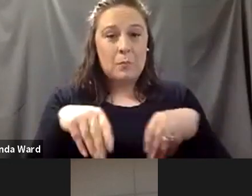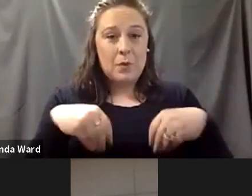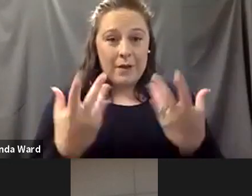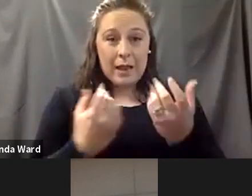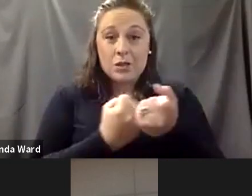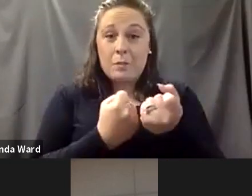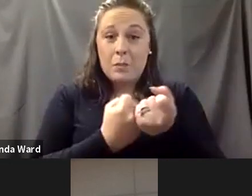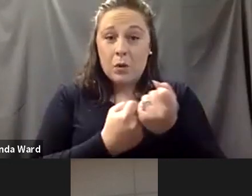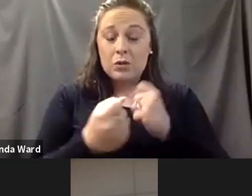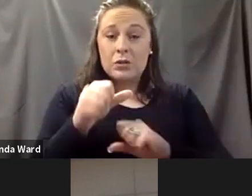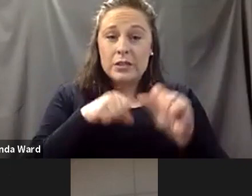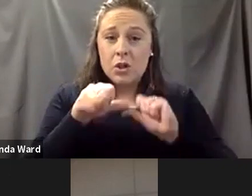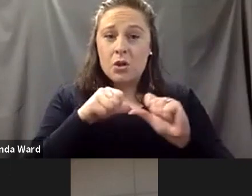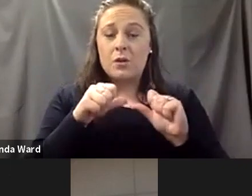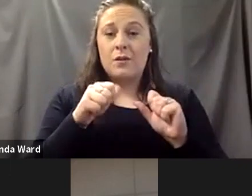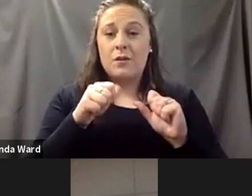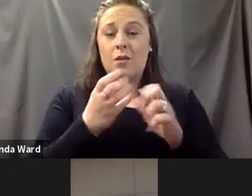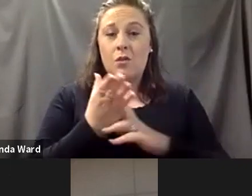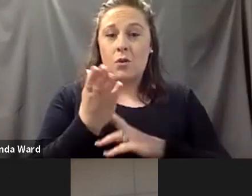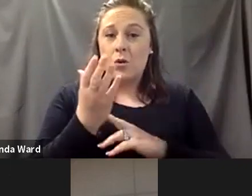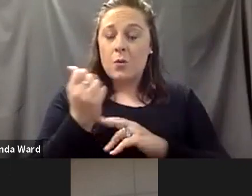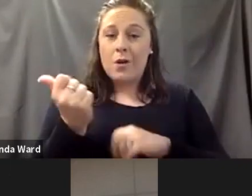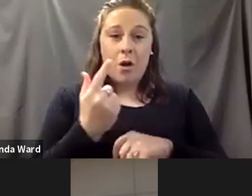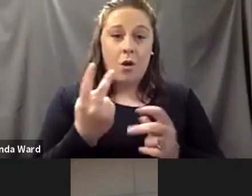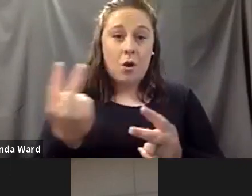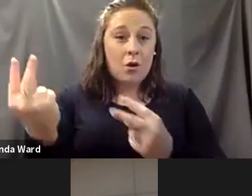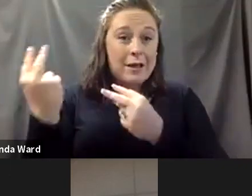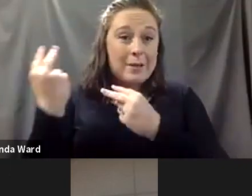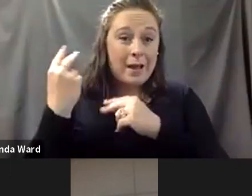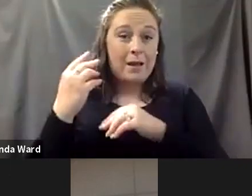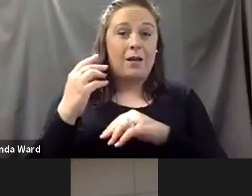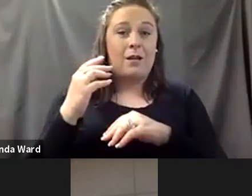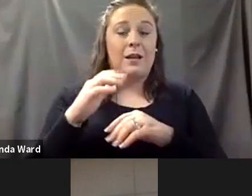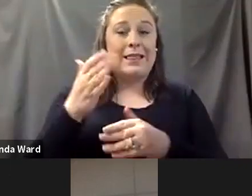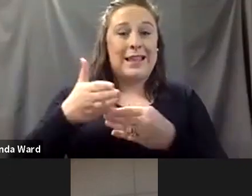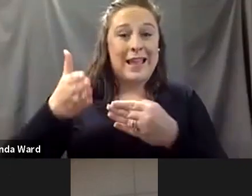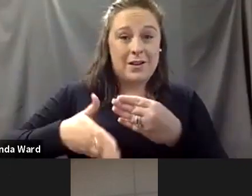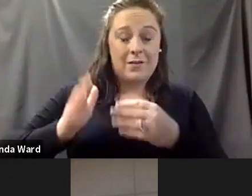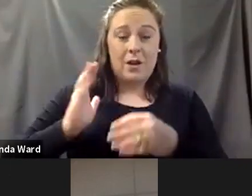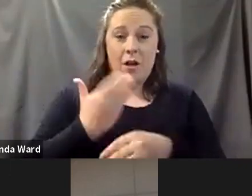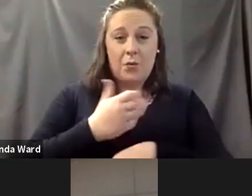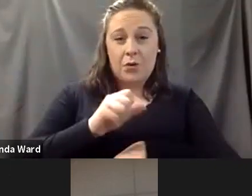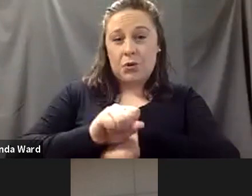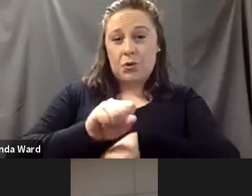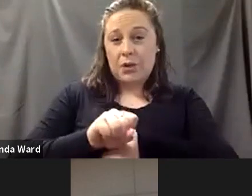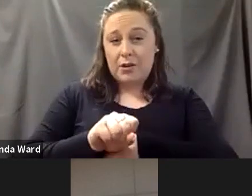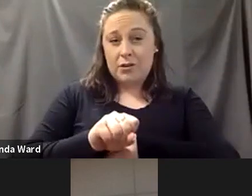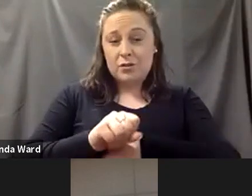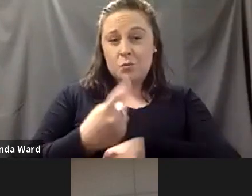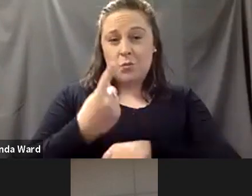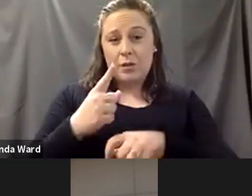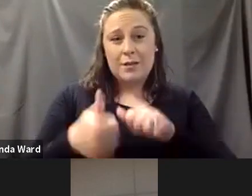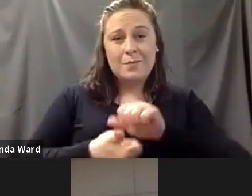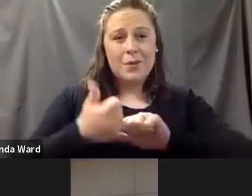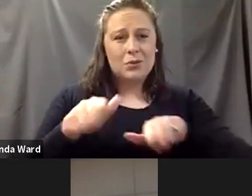other through what we all will look back on at the end of our careers as one of the most challenging